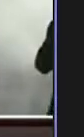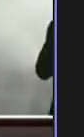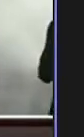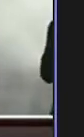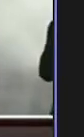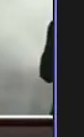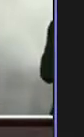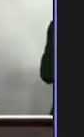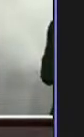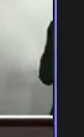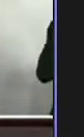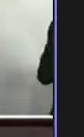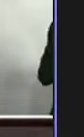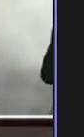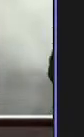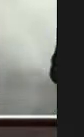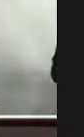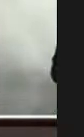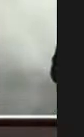here. Can you hold on?